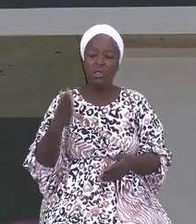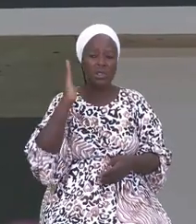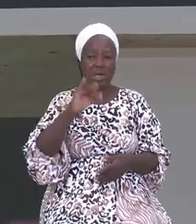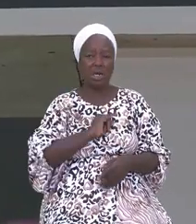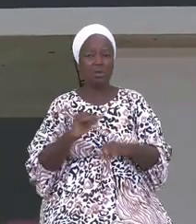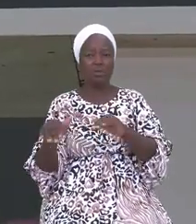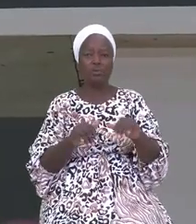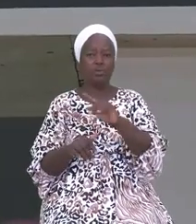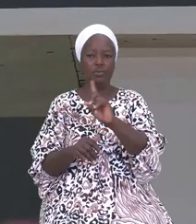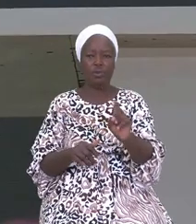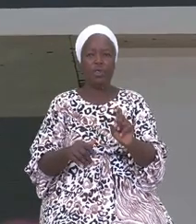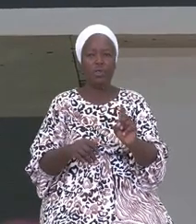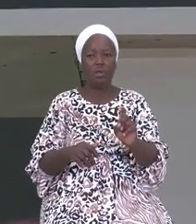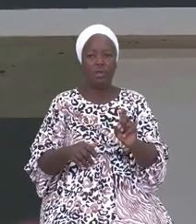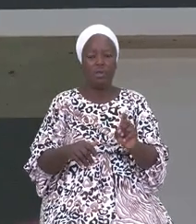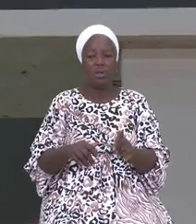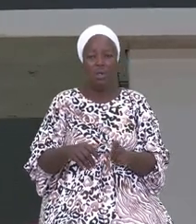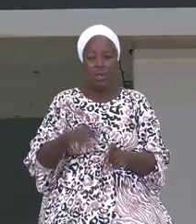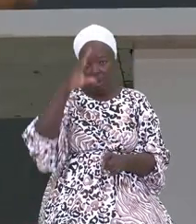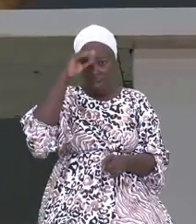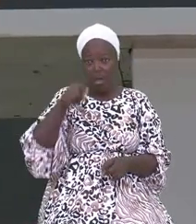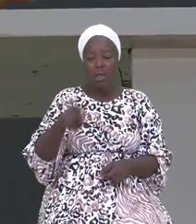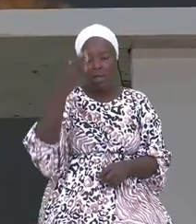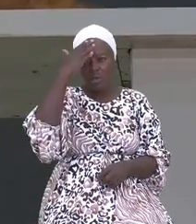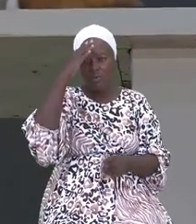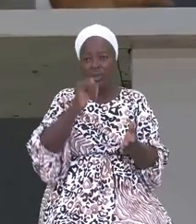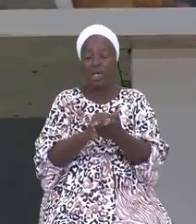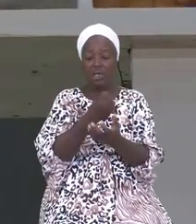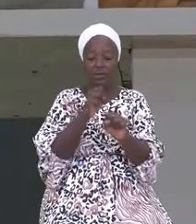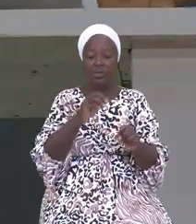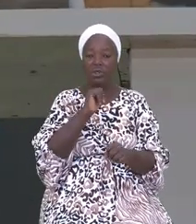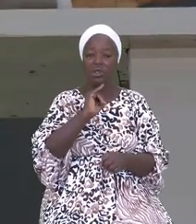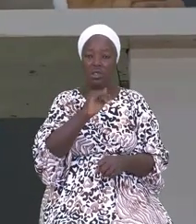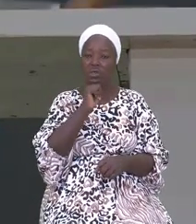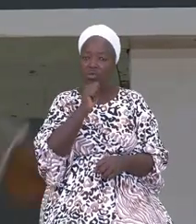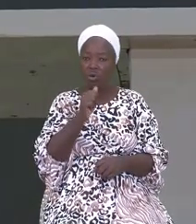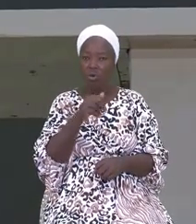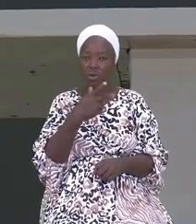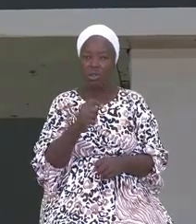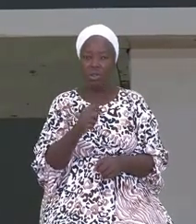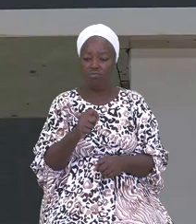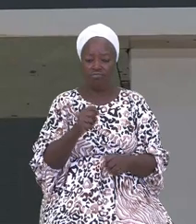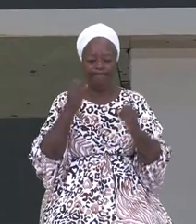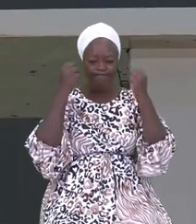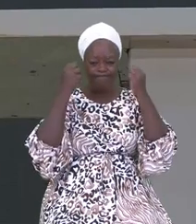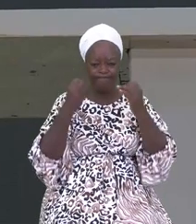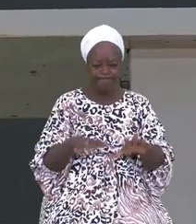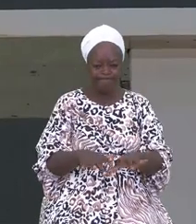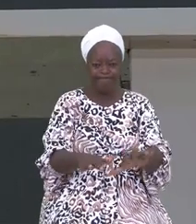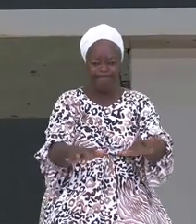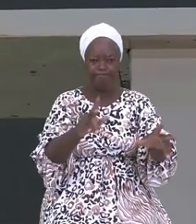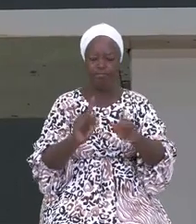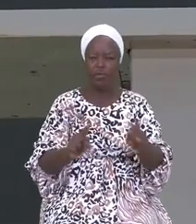I do? He knew that salvation is not a community salvation. What